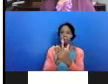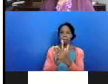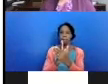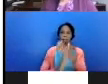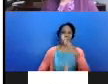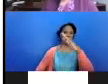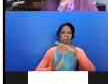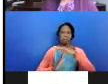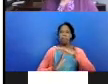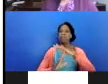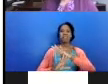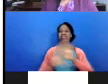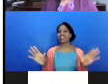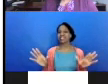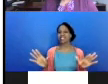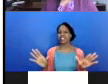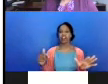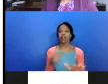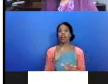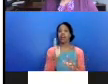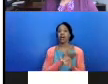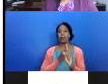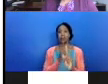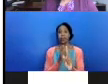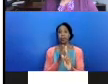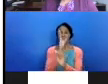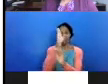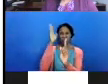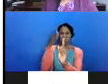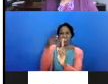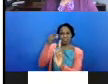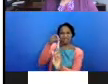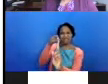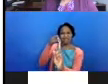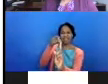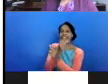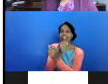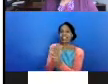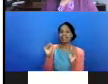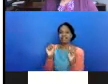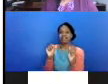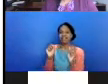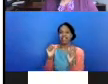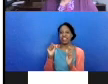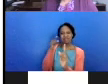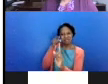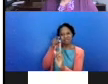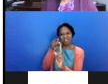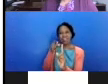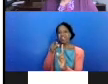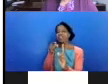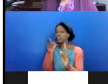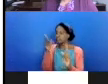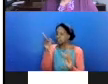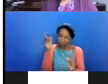we were hyper focused on safety. In some ways, I kind of see us being stuck in phase one as workers, where that's all we could think about was